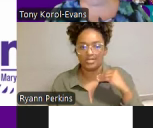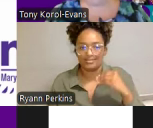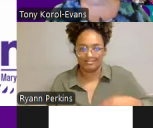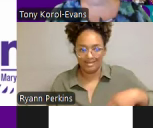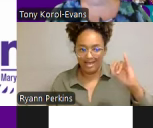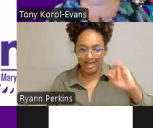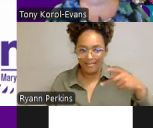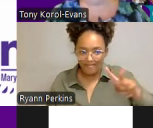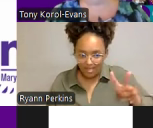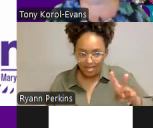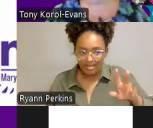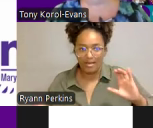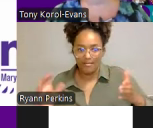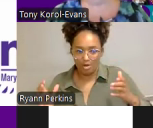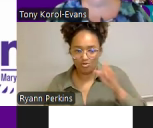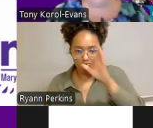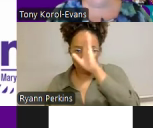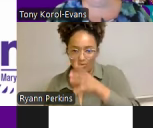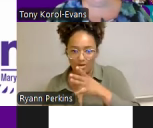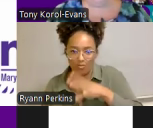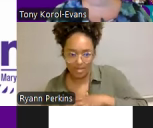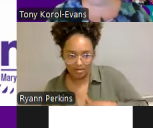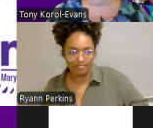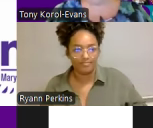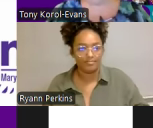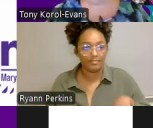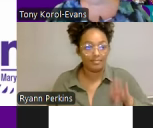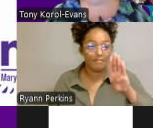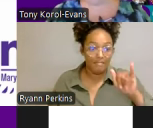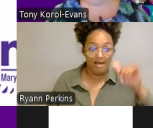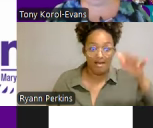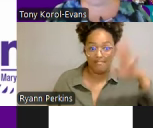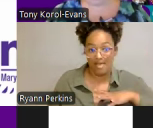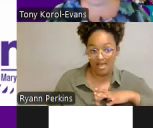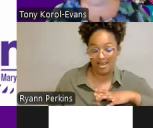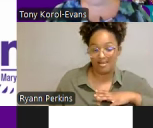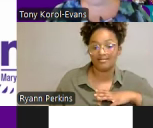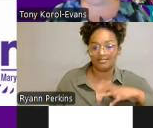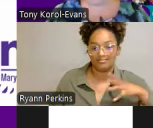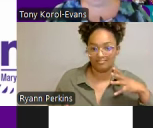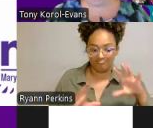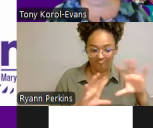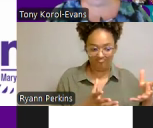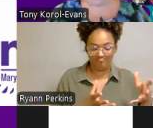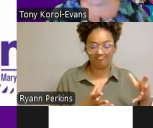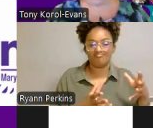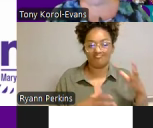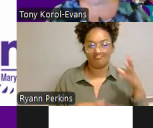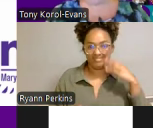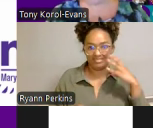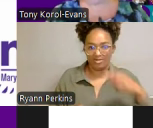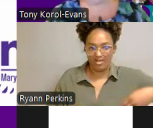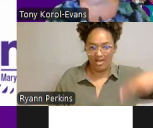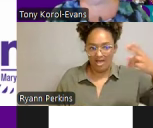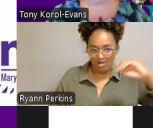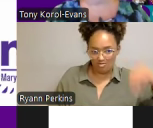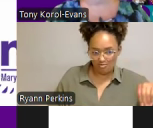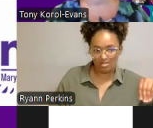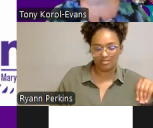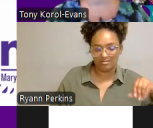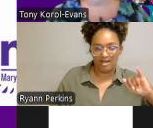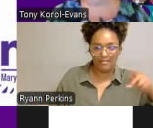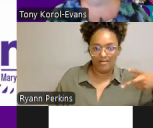bisexual men, experience higher rates than straight men and gay men, intimate partner, sexual